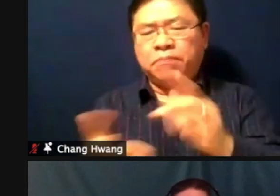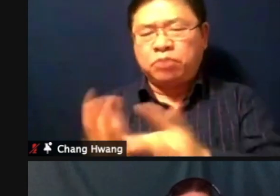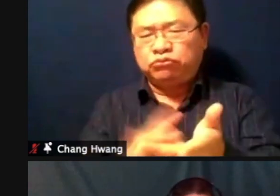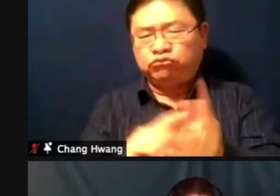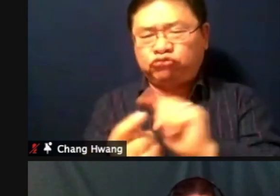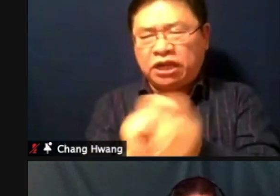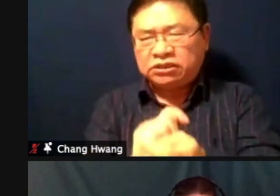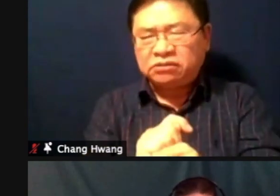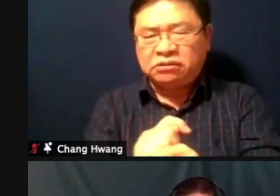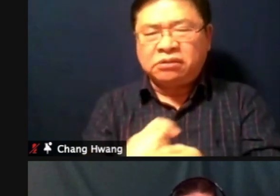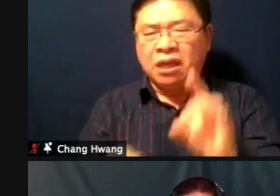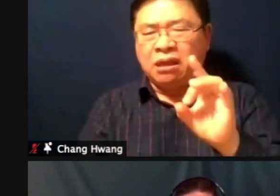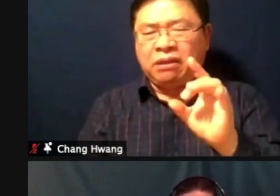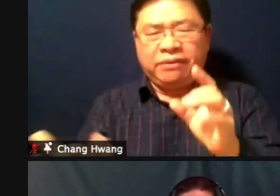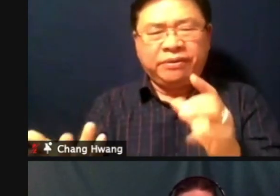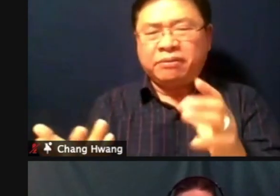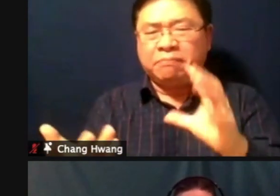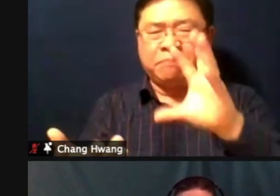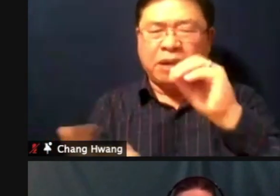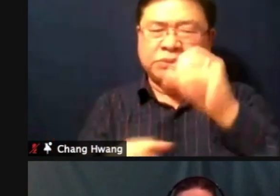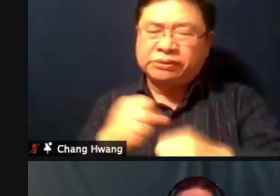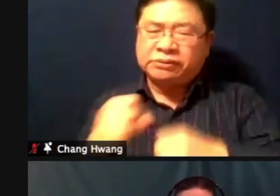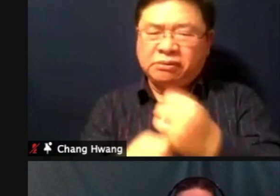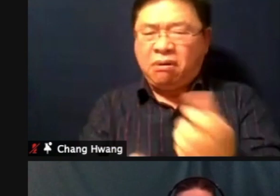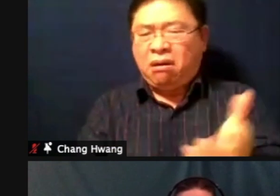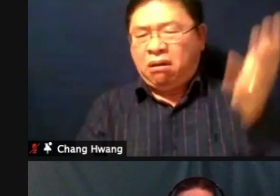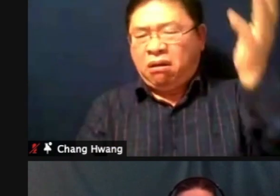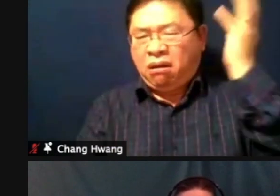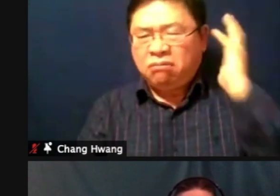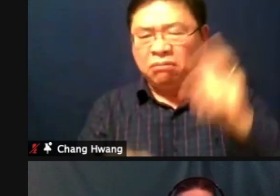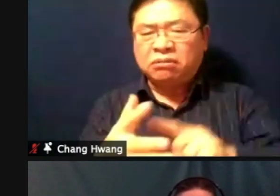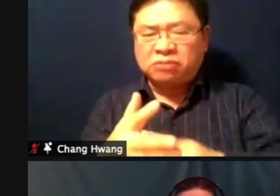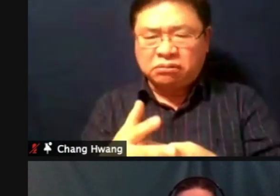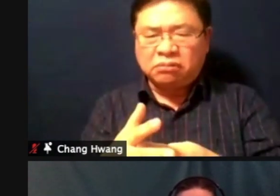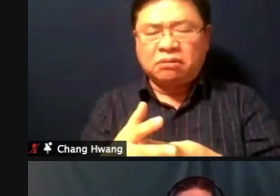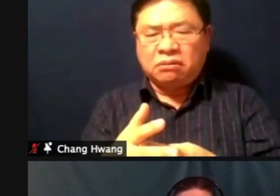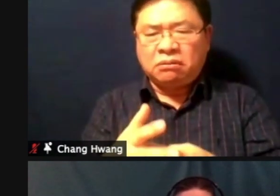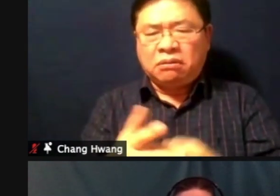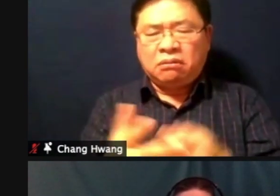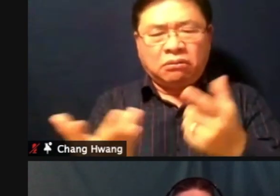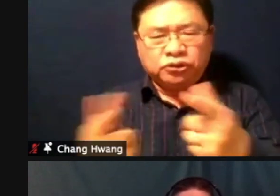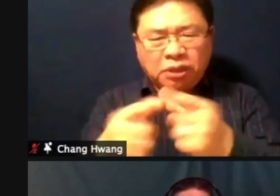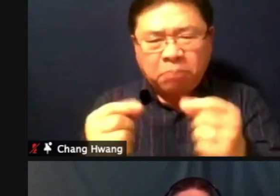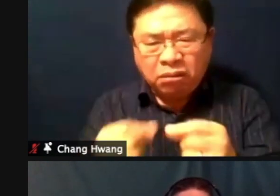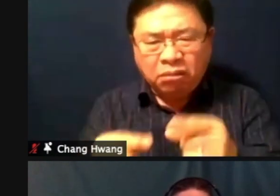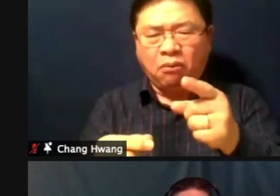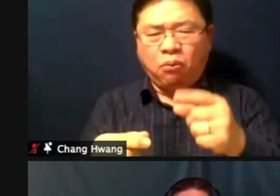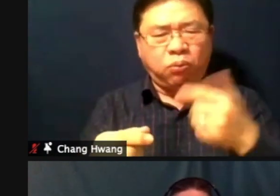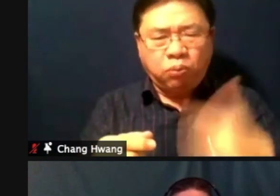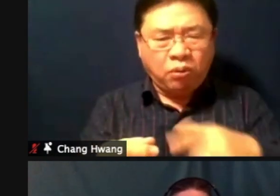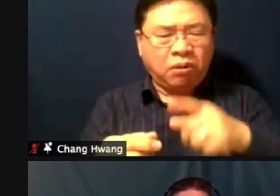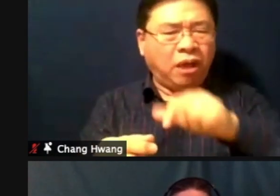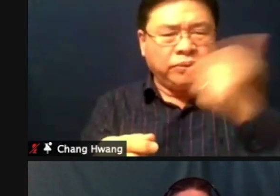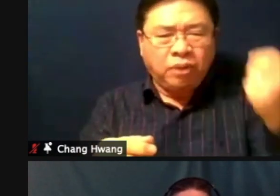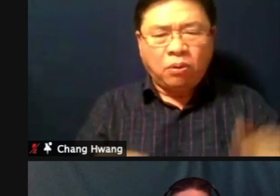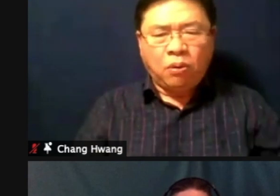Bible translations, you go back to the early Bibles when translations happened. They were trying to also do translations here in